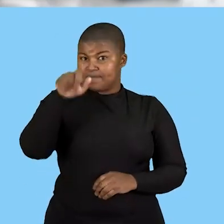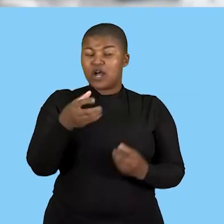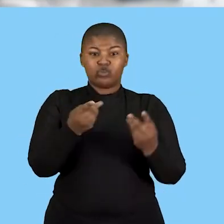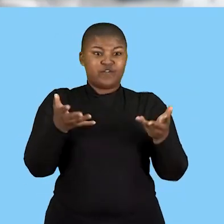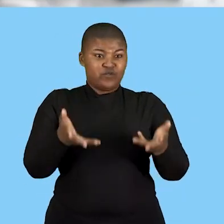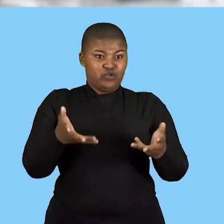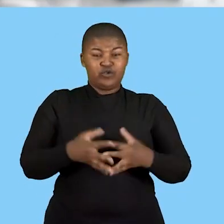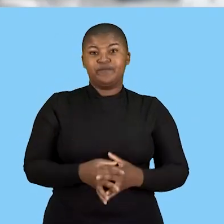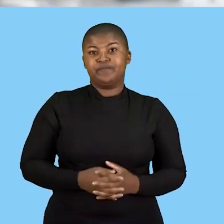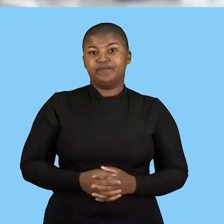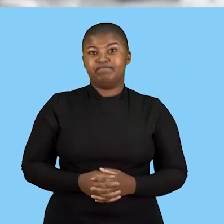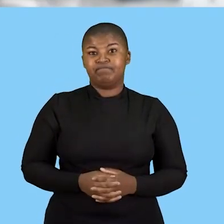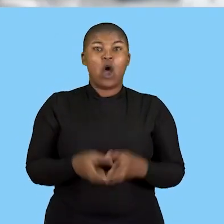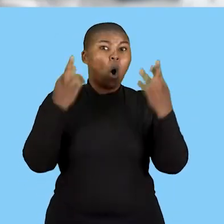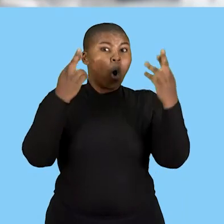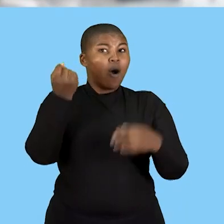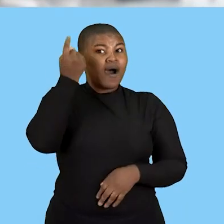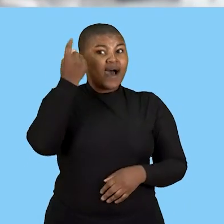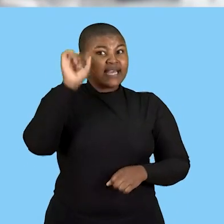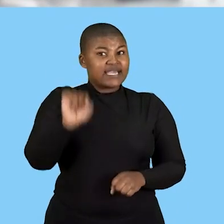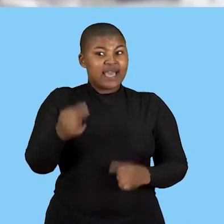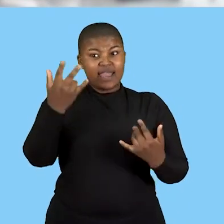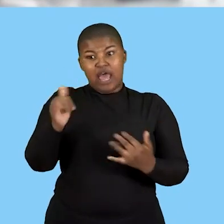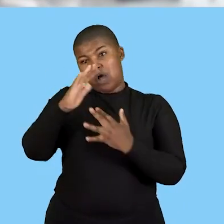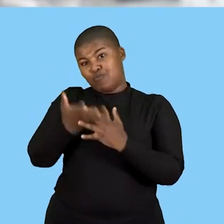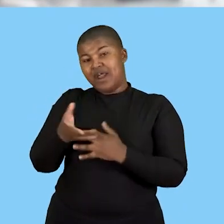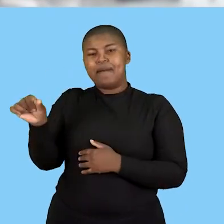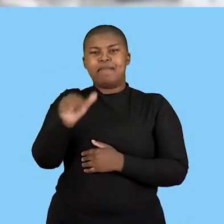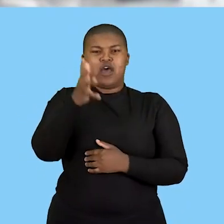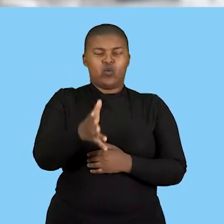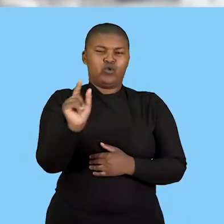that is how you should go about it, hoping it made sense. So now